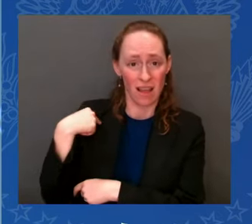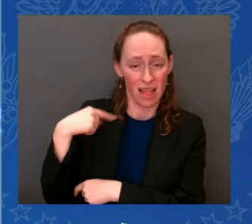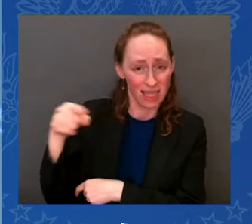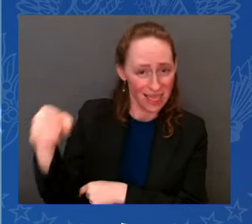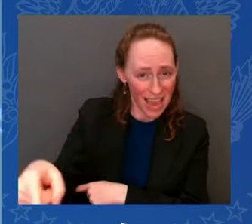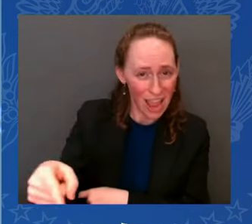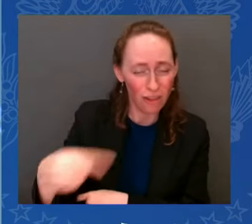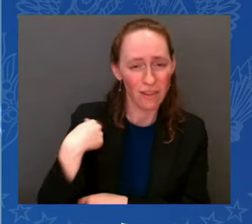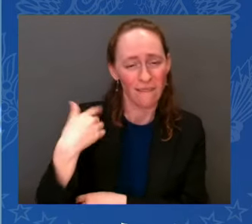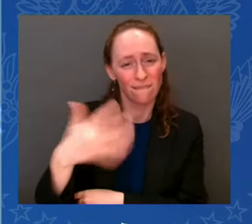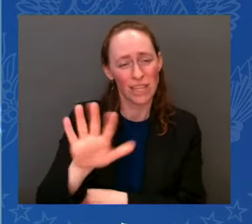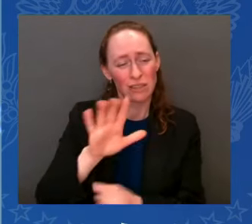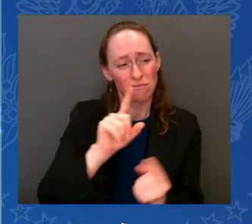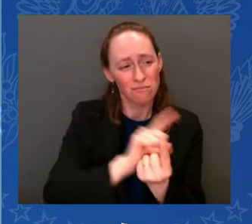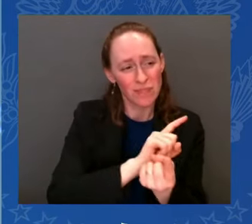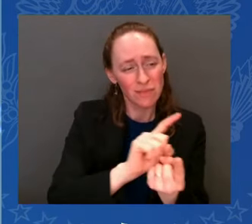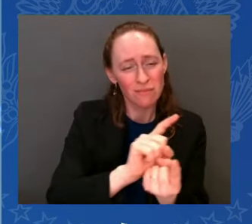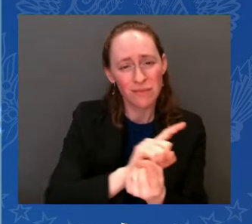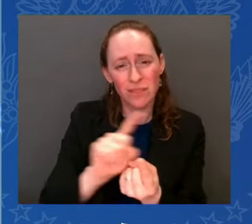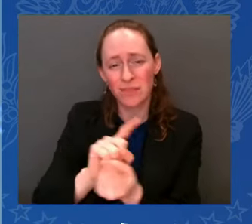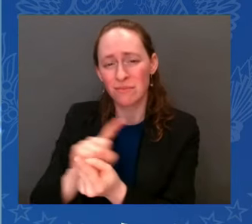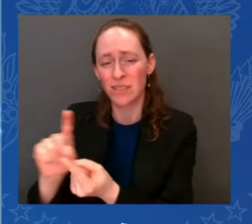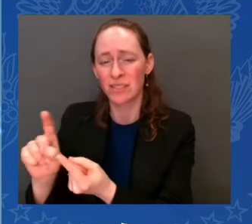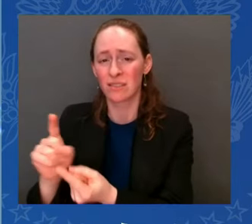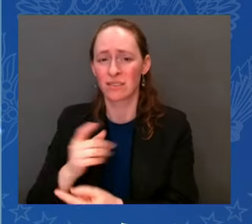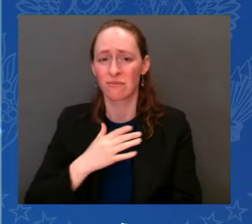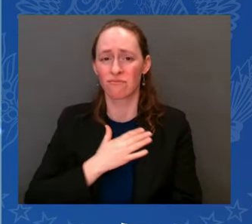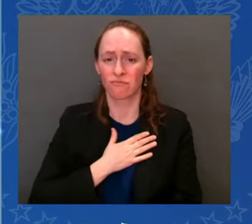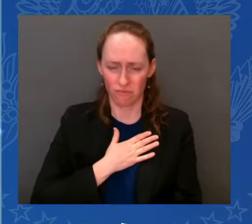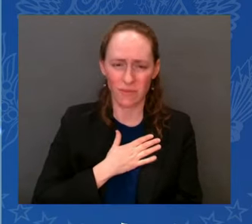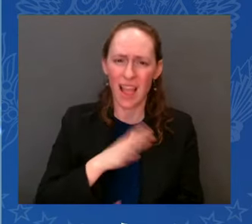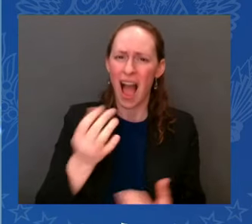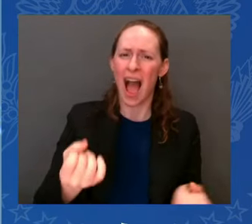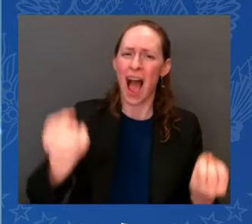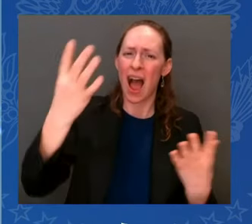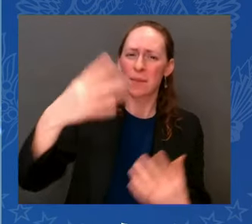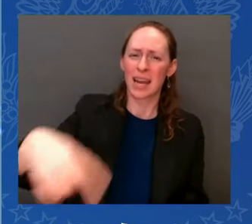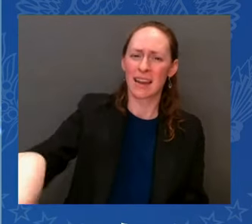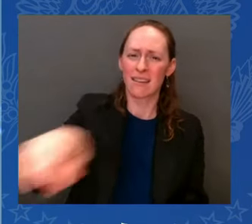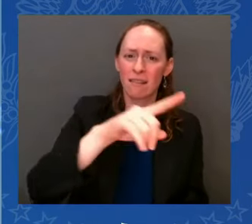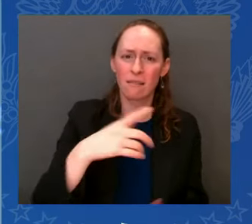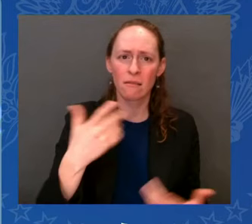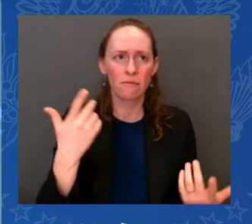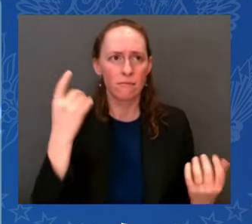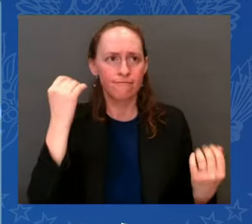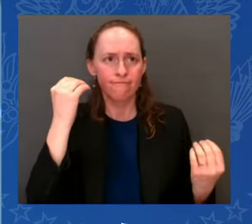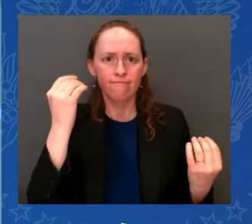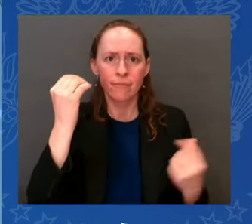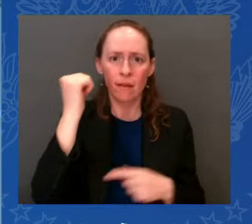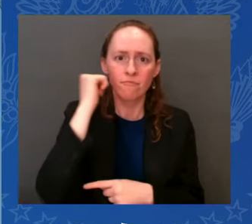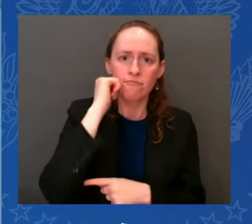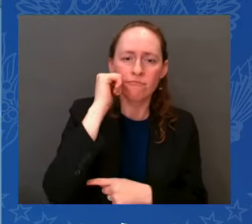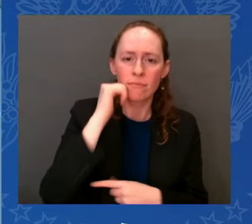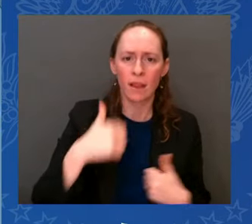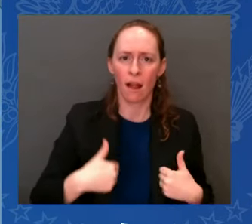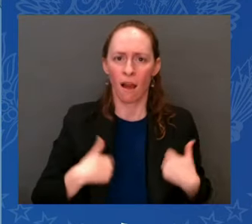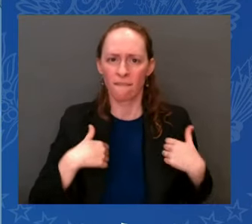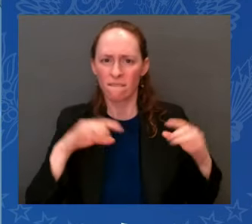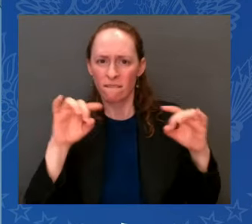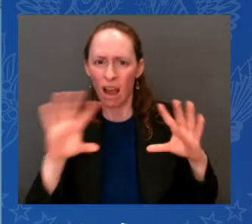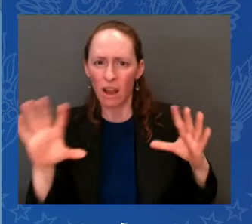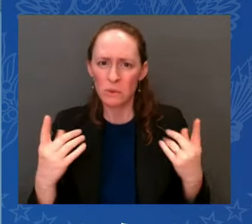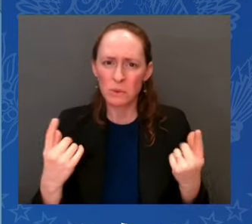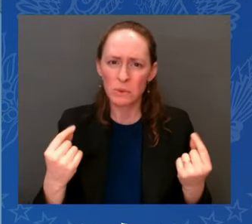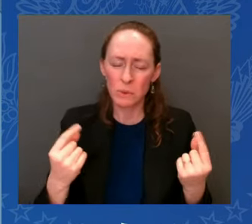day. We took a big step toward passing the most significant bipartisan gun legislation in 30 years, ghost guns and other